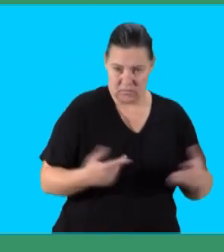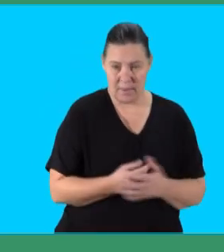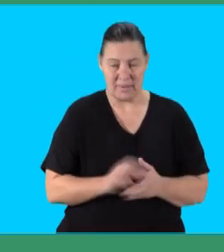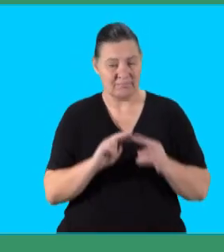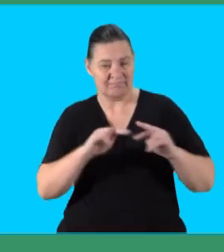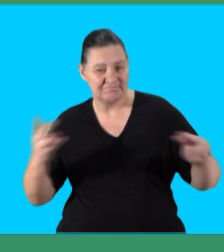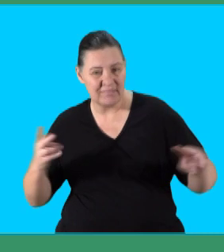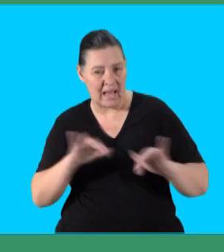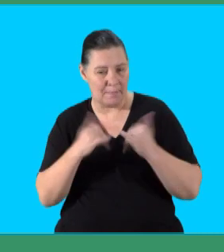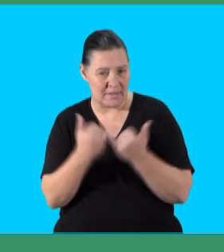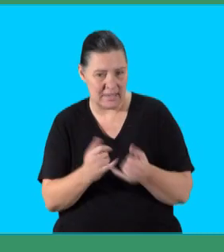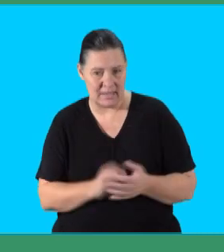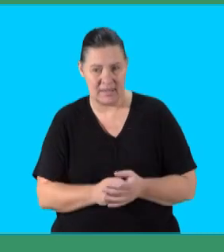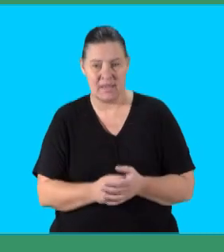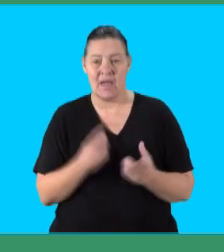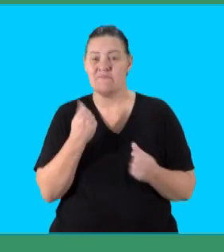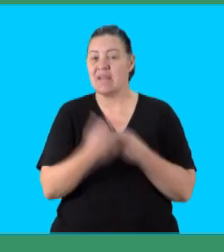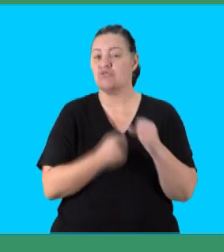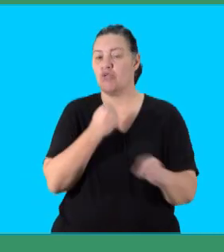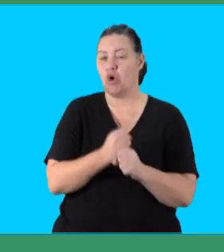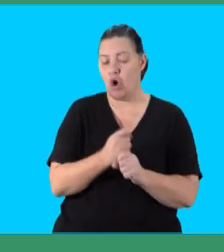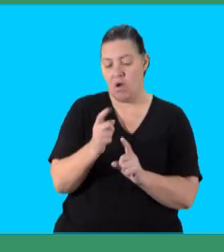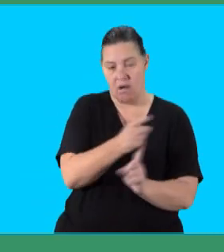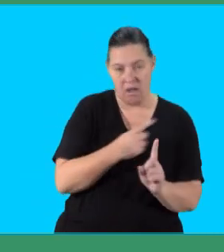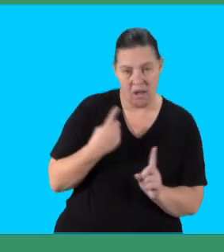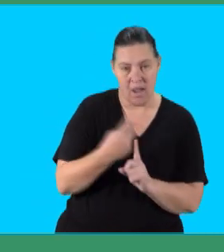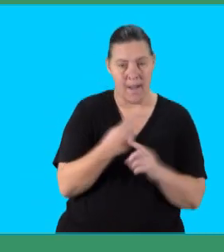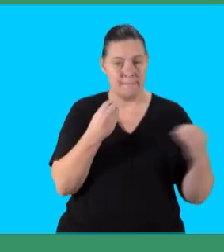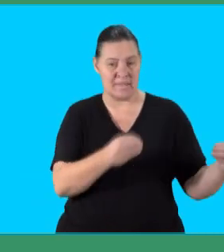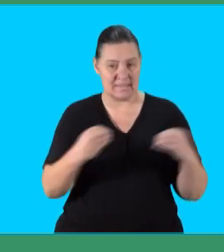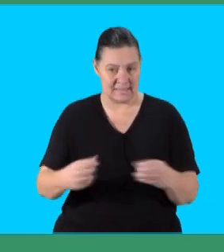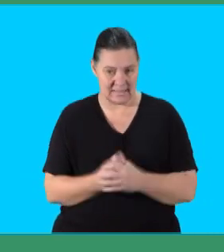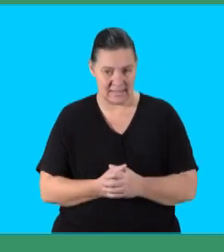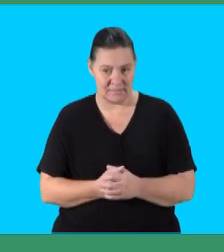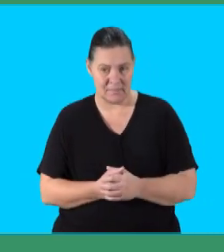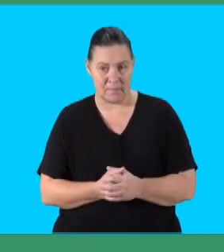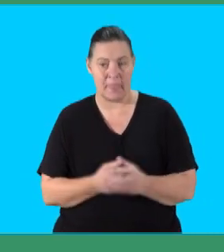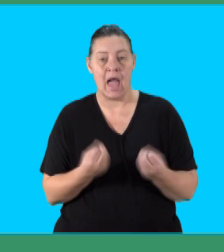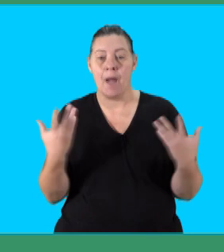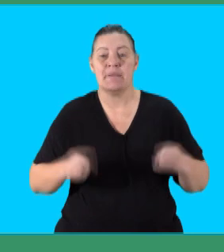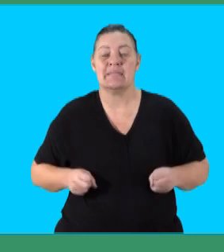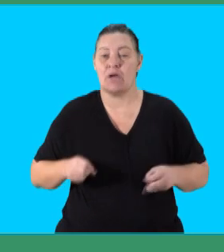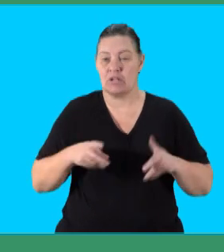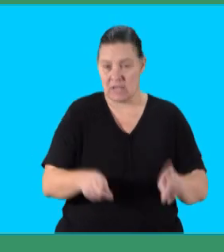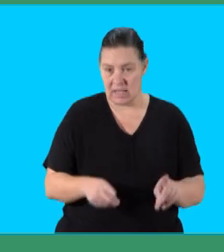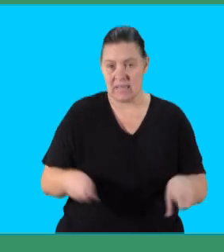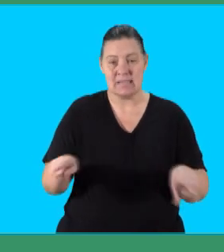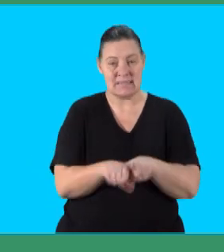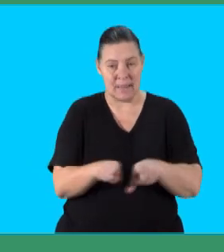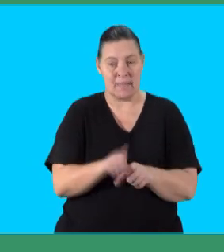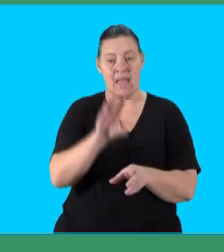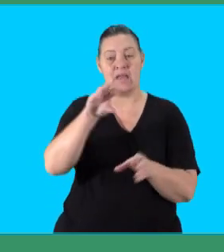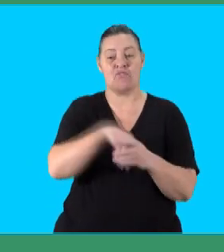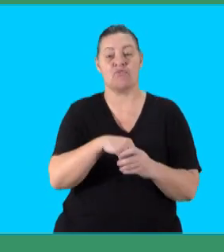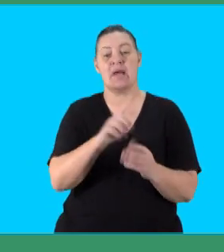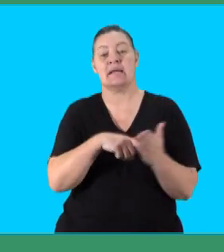company, the financial year end of the company, the numbers of directors, as well as the incorporation